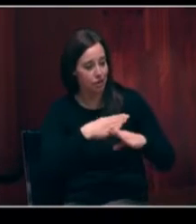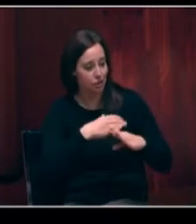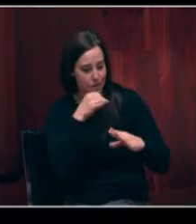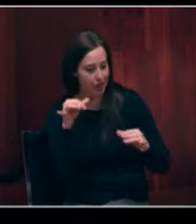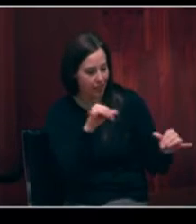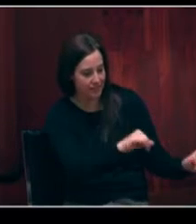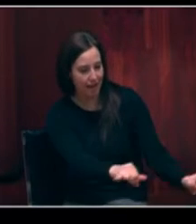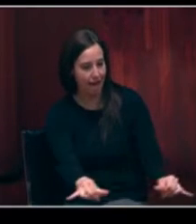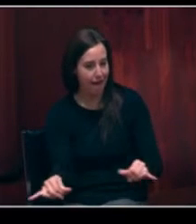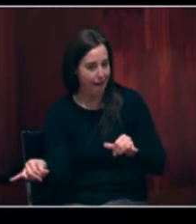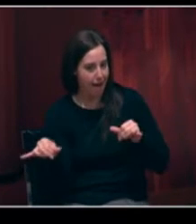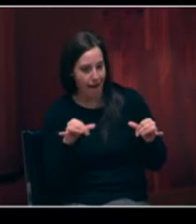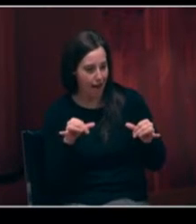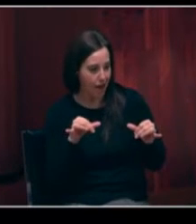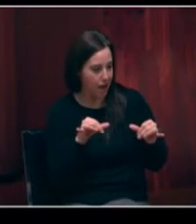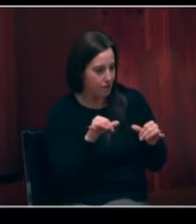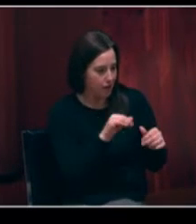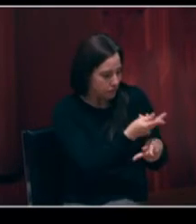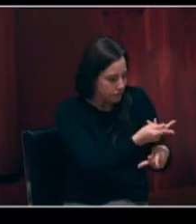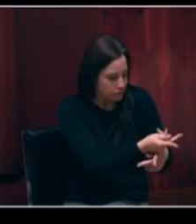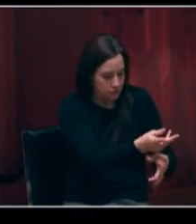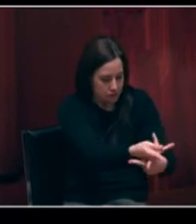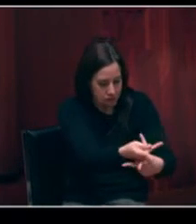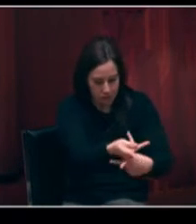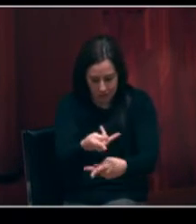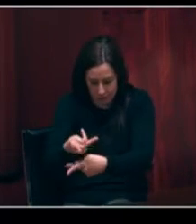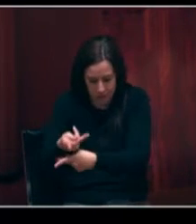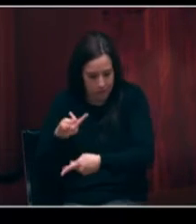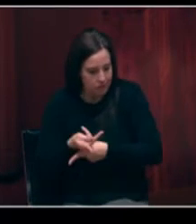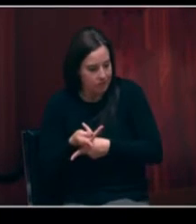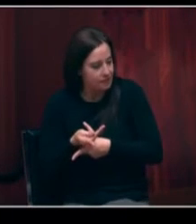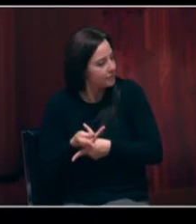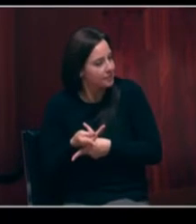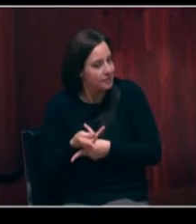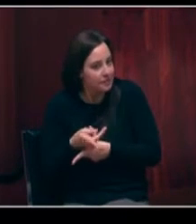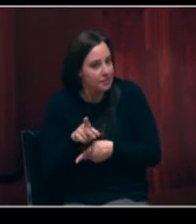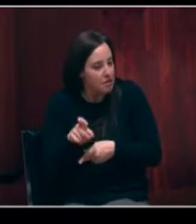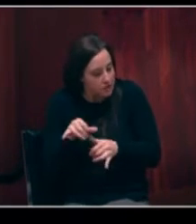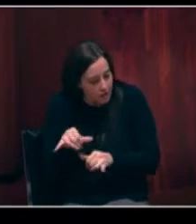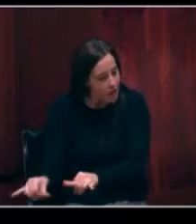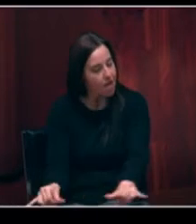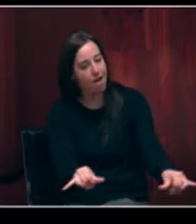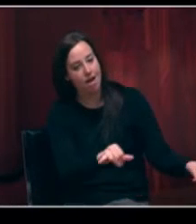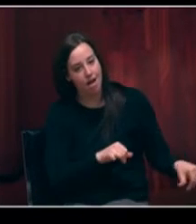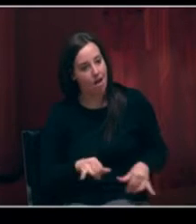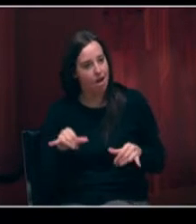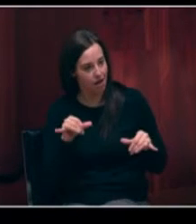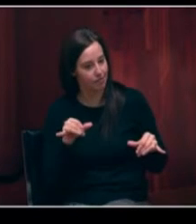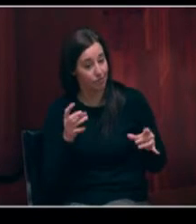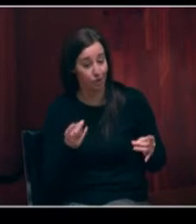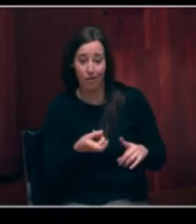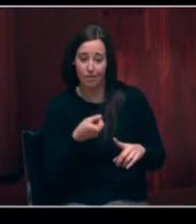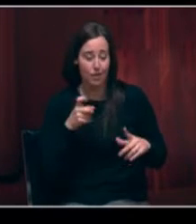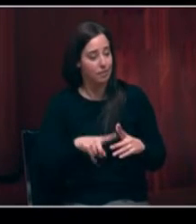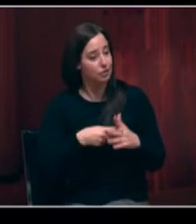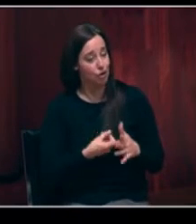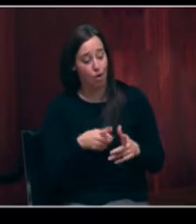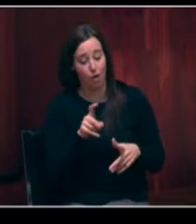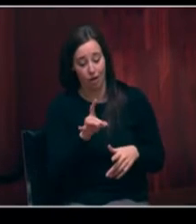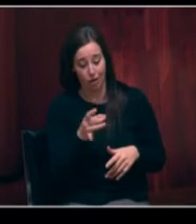patchwork system developed throughout the executive branch, and something needs to be done about it. So coming right out of the box, of course, within 180 days